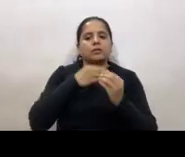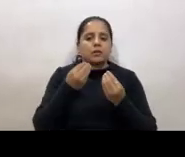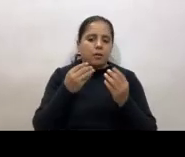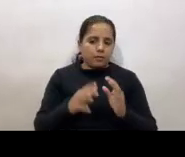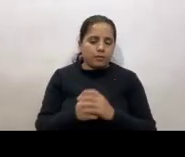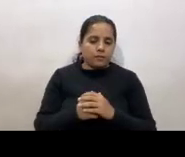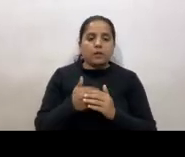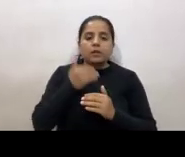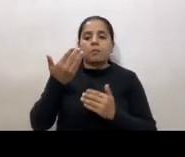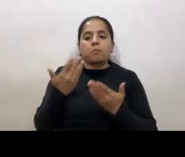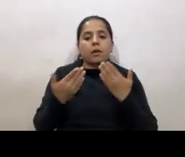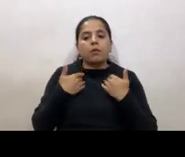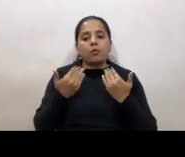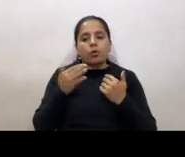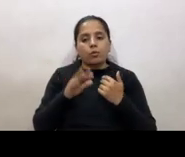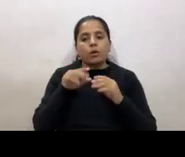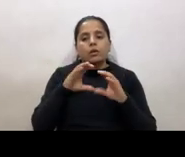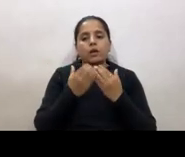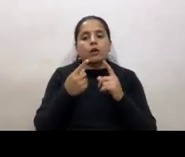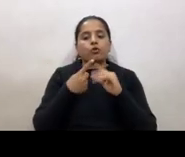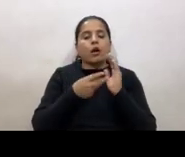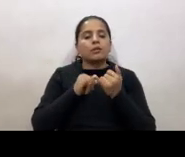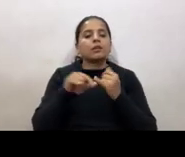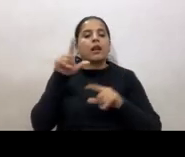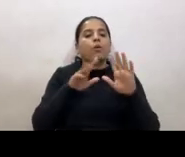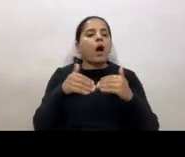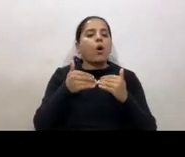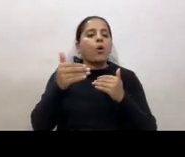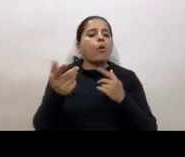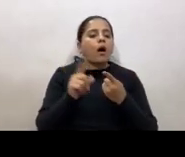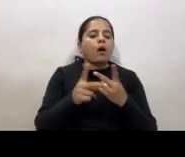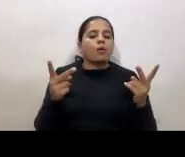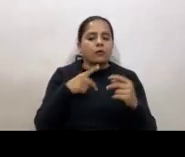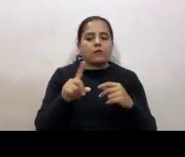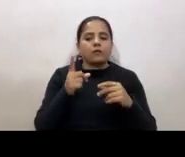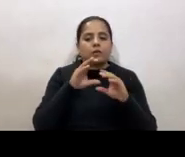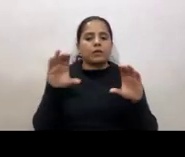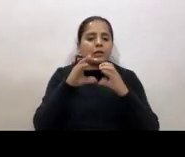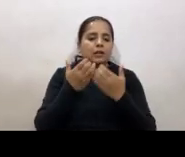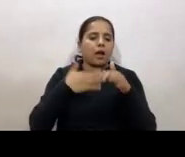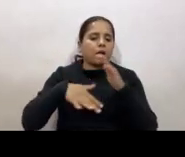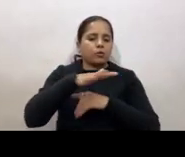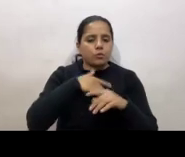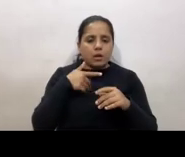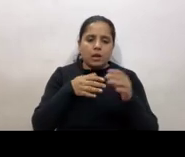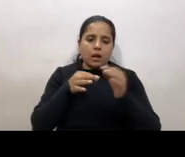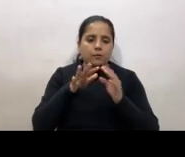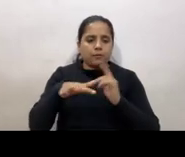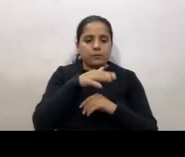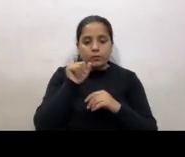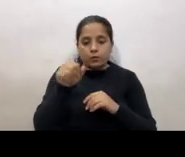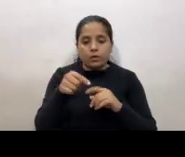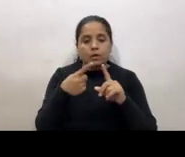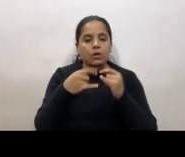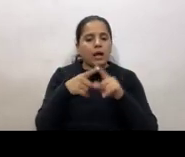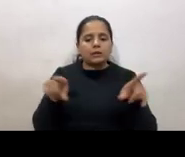And then we can go to how the translanguaging thing goes. All right. So here's the first classroom scenario in front of you. Again, your task is the